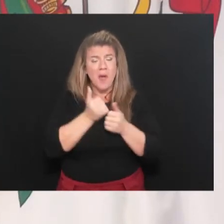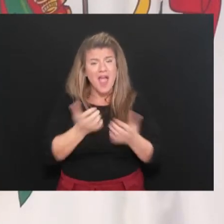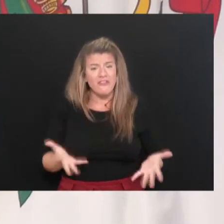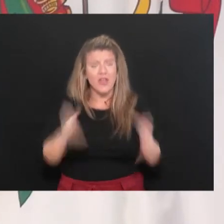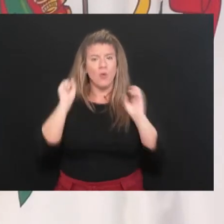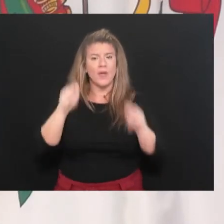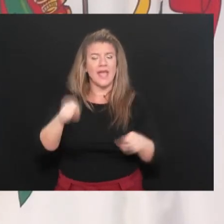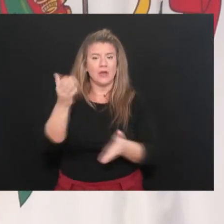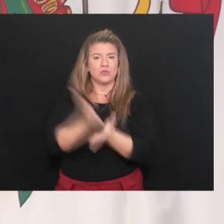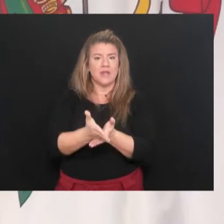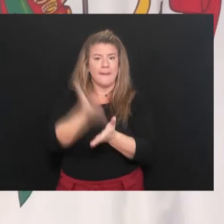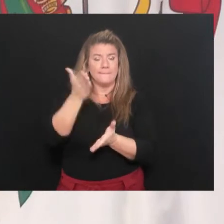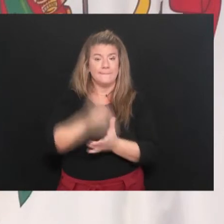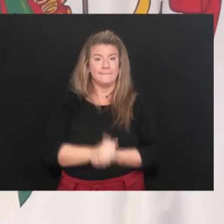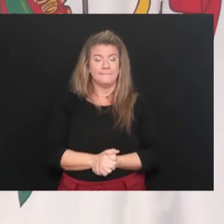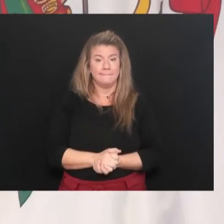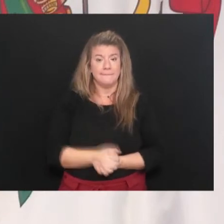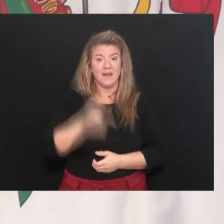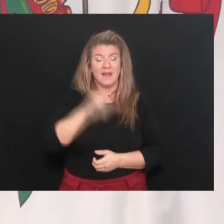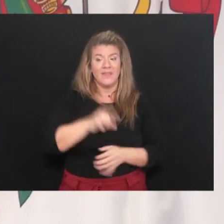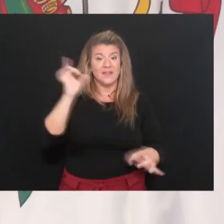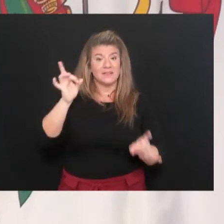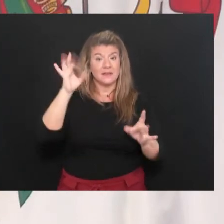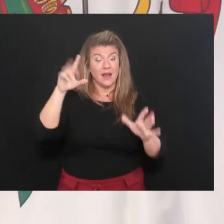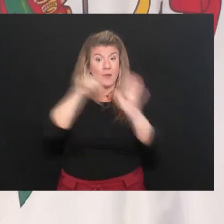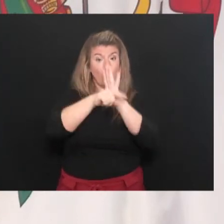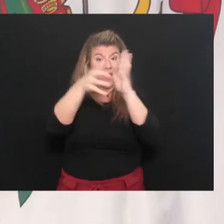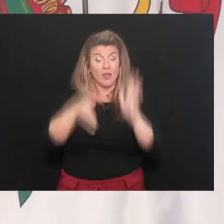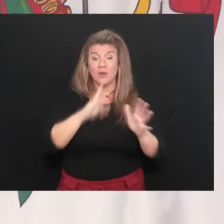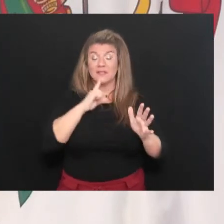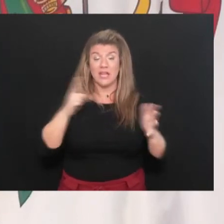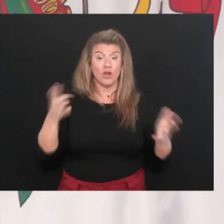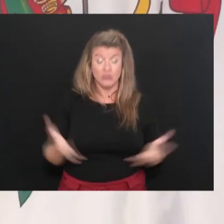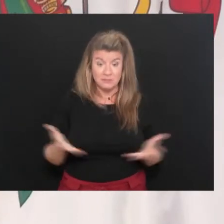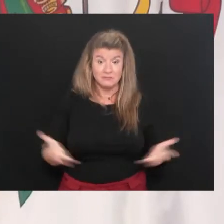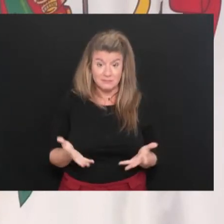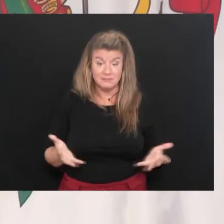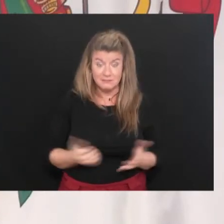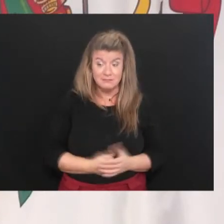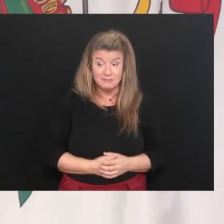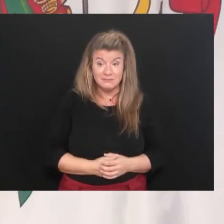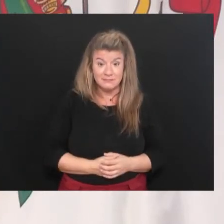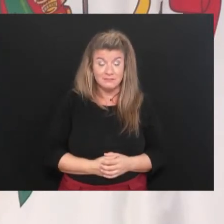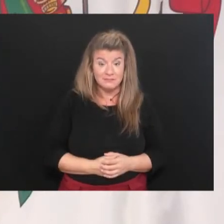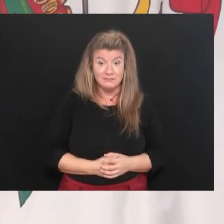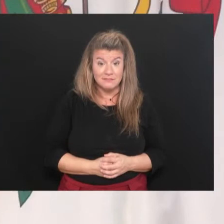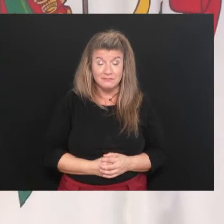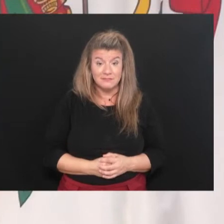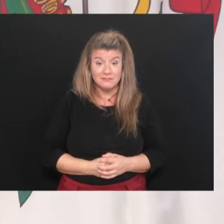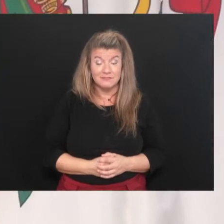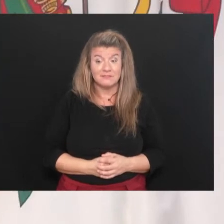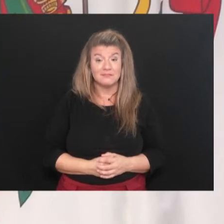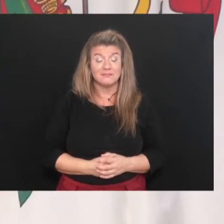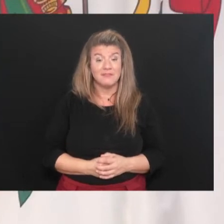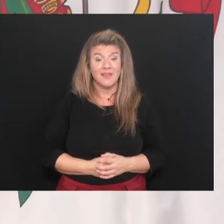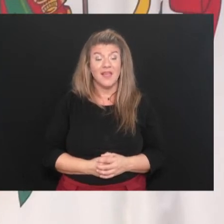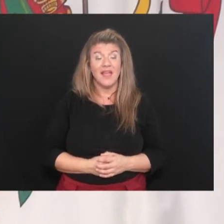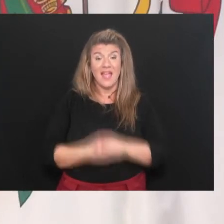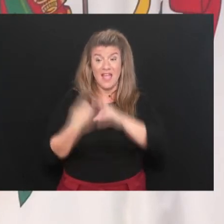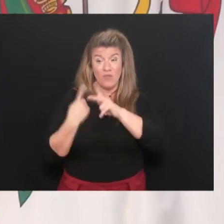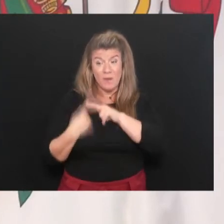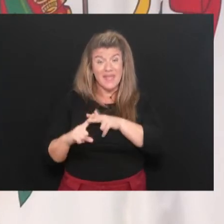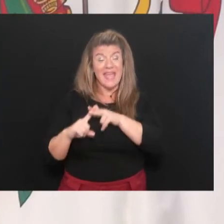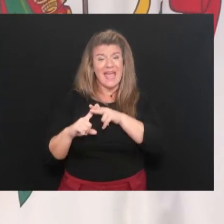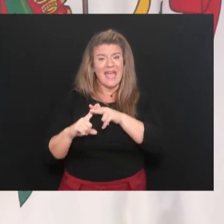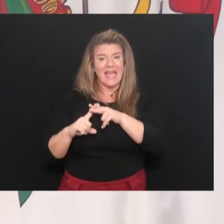this. This terrible killer is with us, and absolutely, if we begin